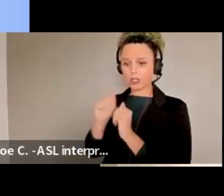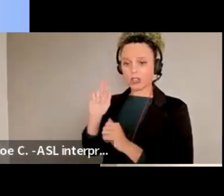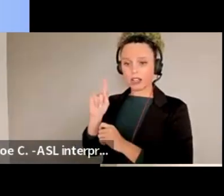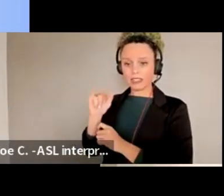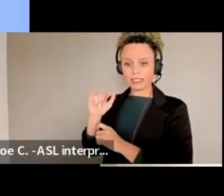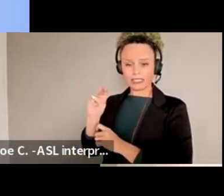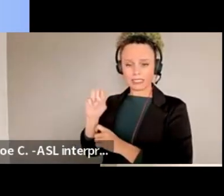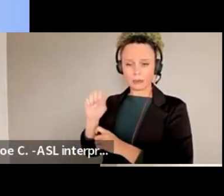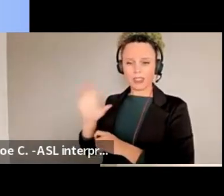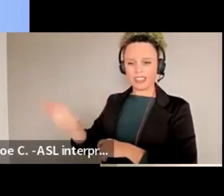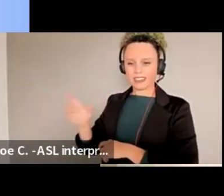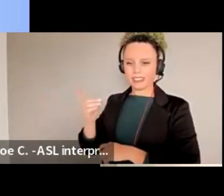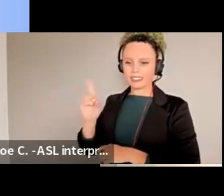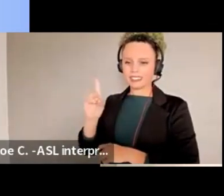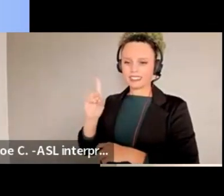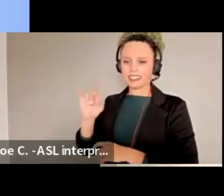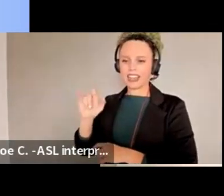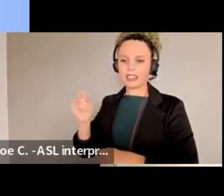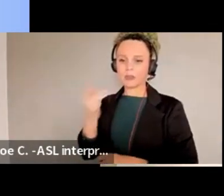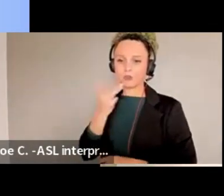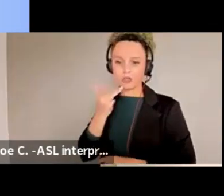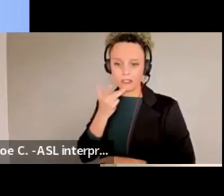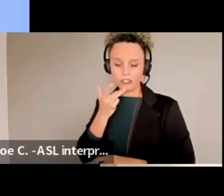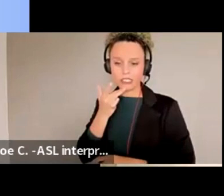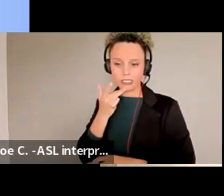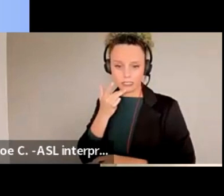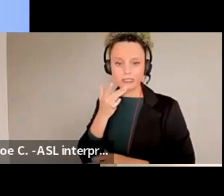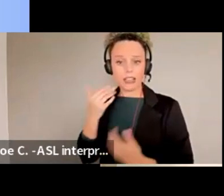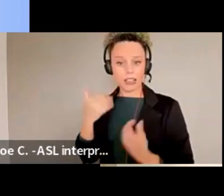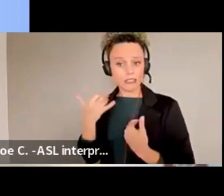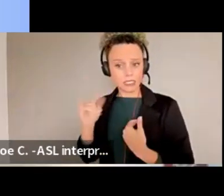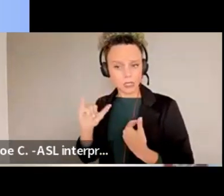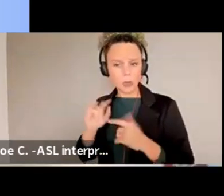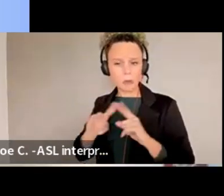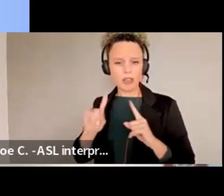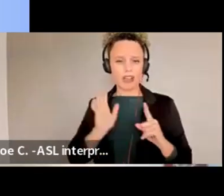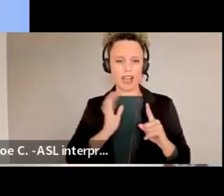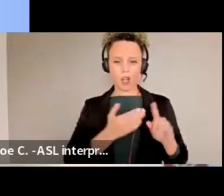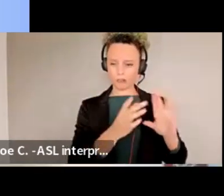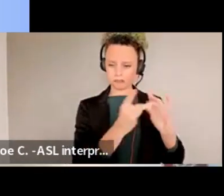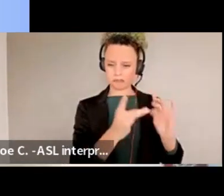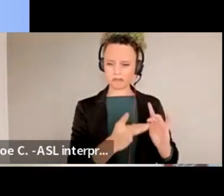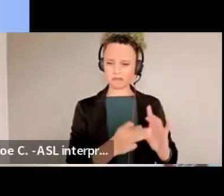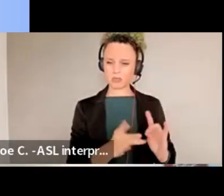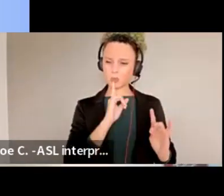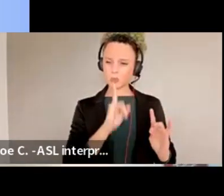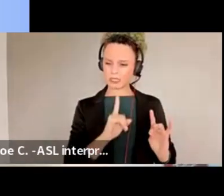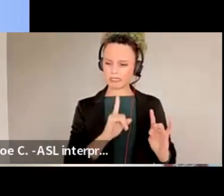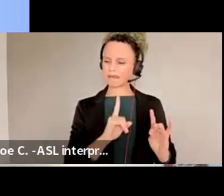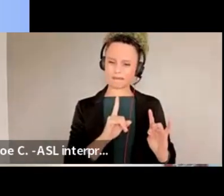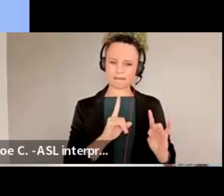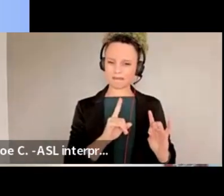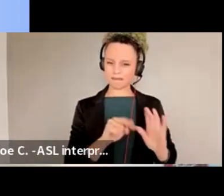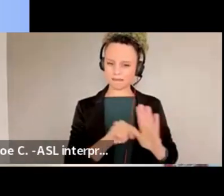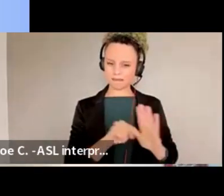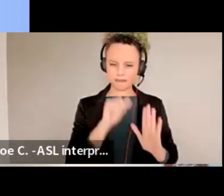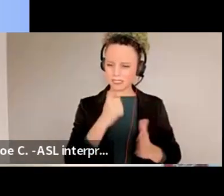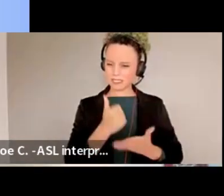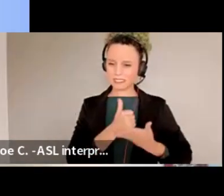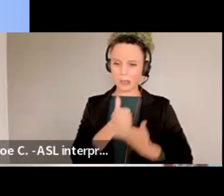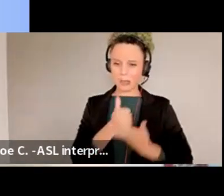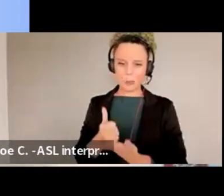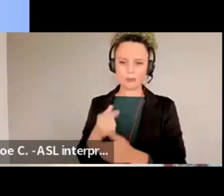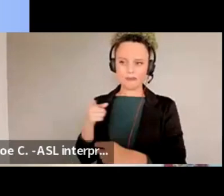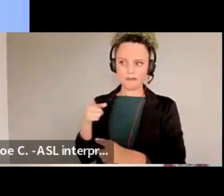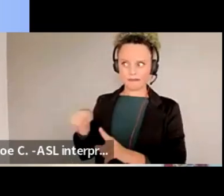people know that kids with autism have a different dietary preference, but the way that we're talking about it is still